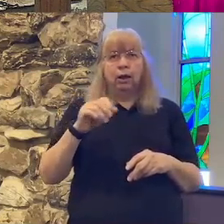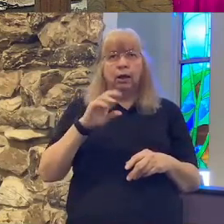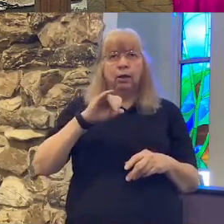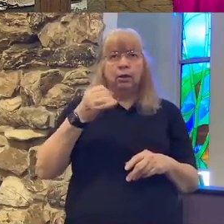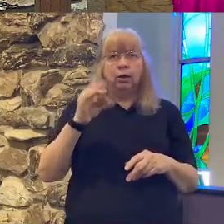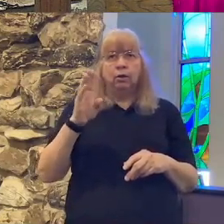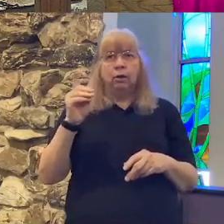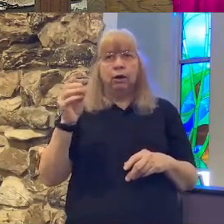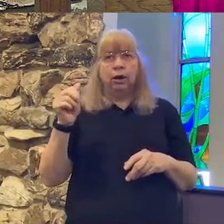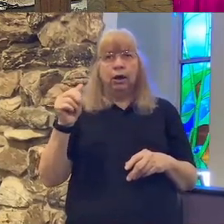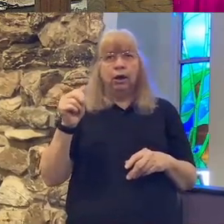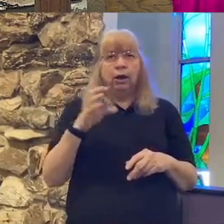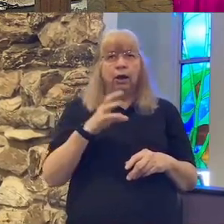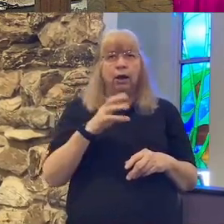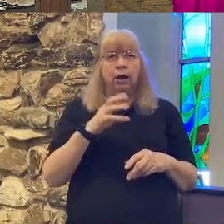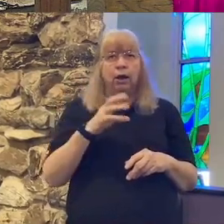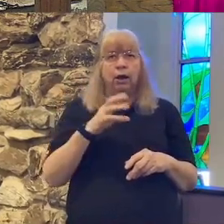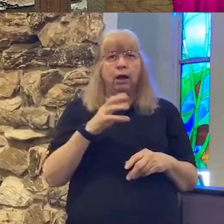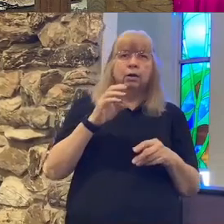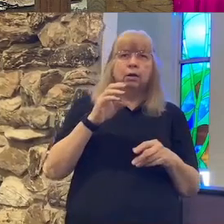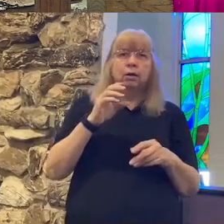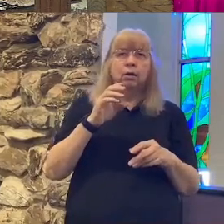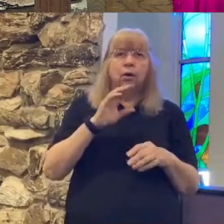and Asia,